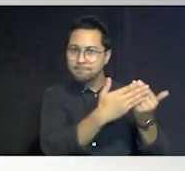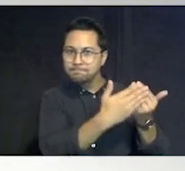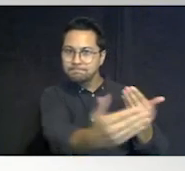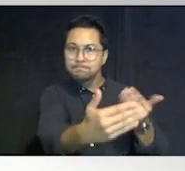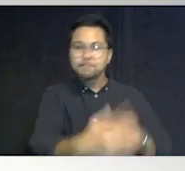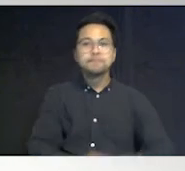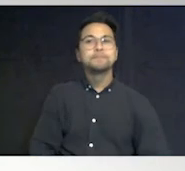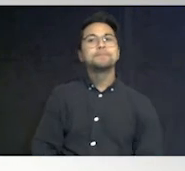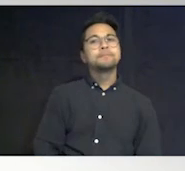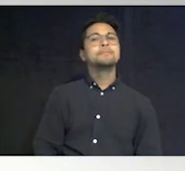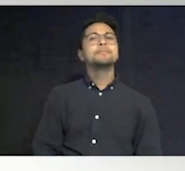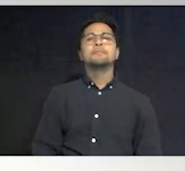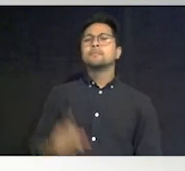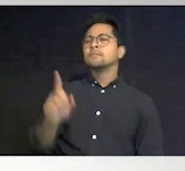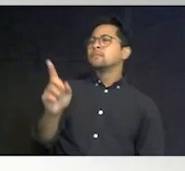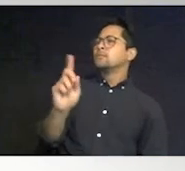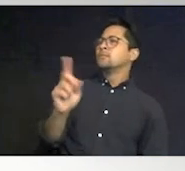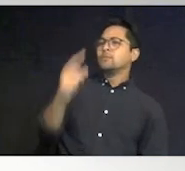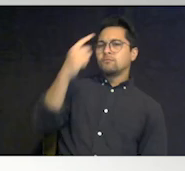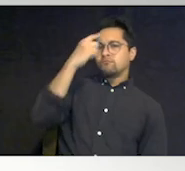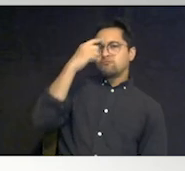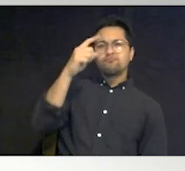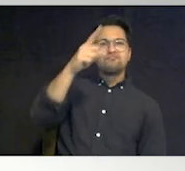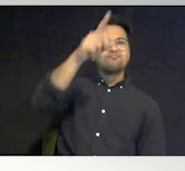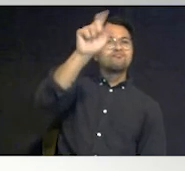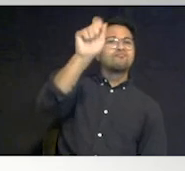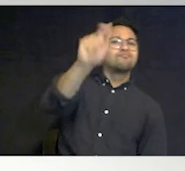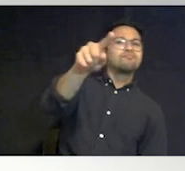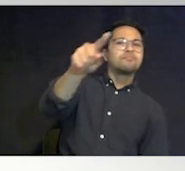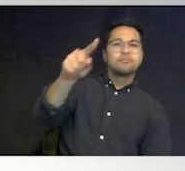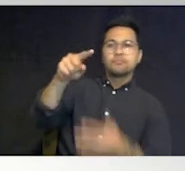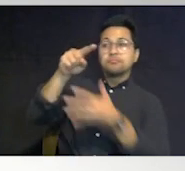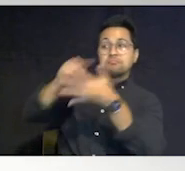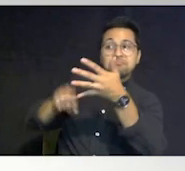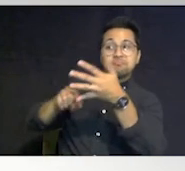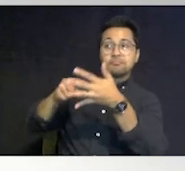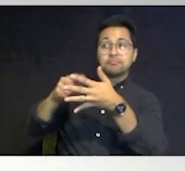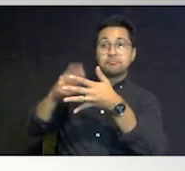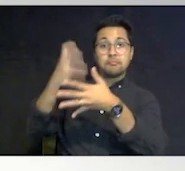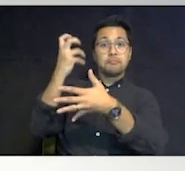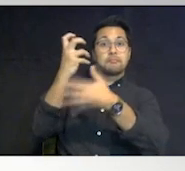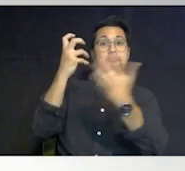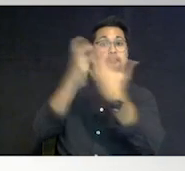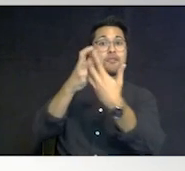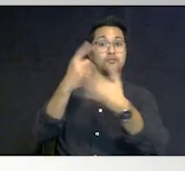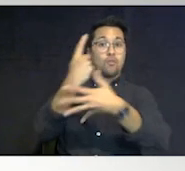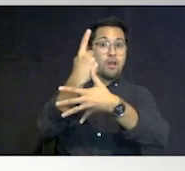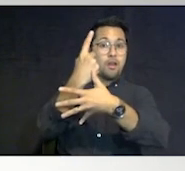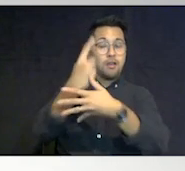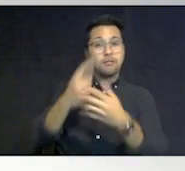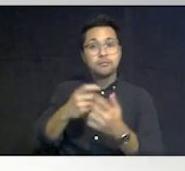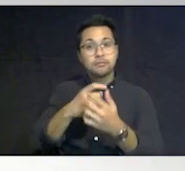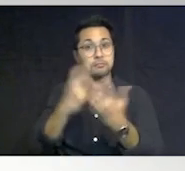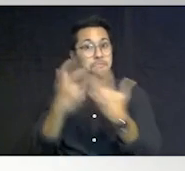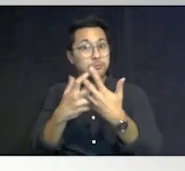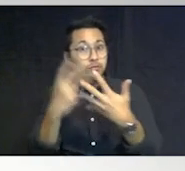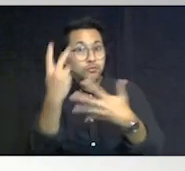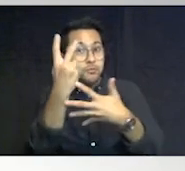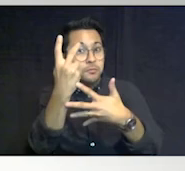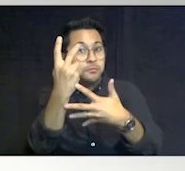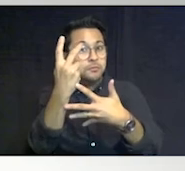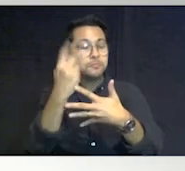okay? So where do we think this could fall? Inside of 1? No. Inside of 2?